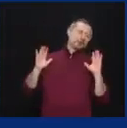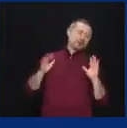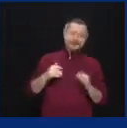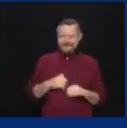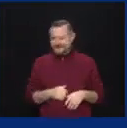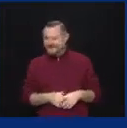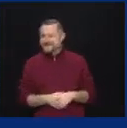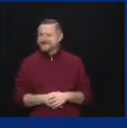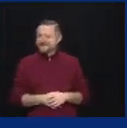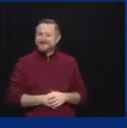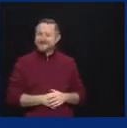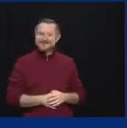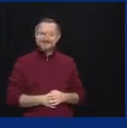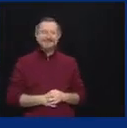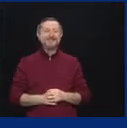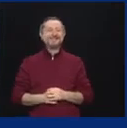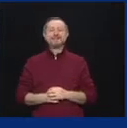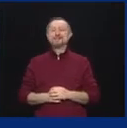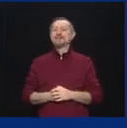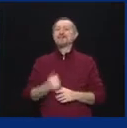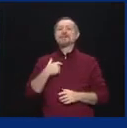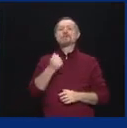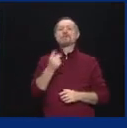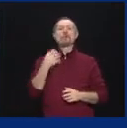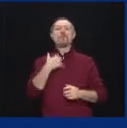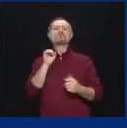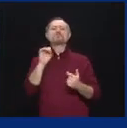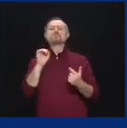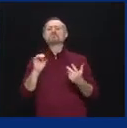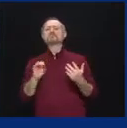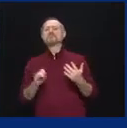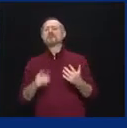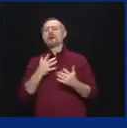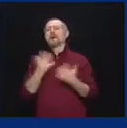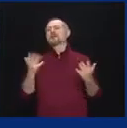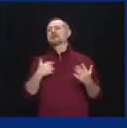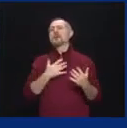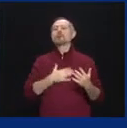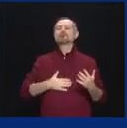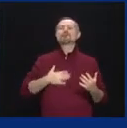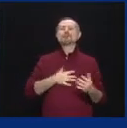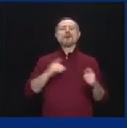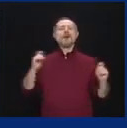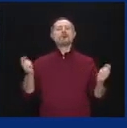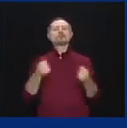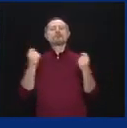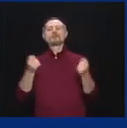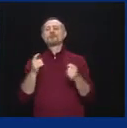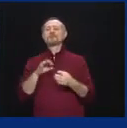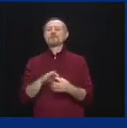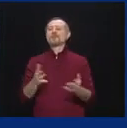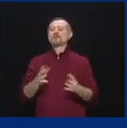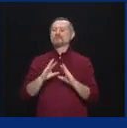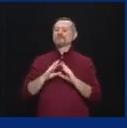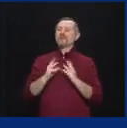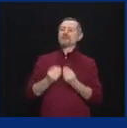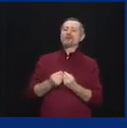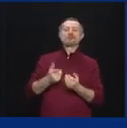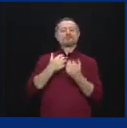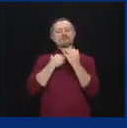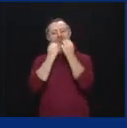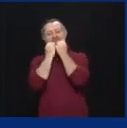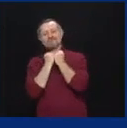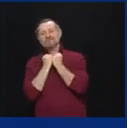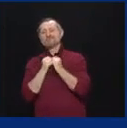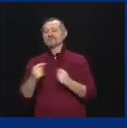So I just want to say a couple things, and we're having a lot of fun here today, and we're celebrating, first of all, our families and those who came out here today.